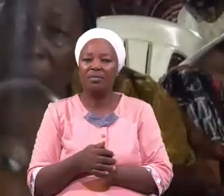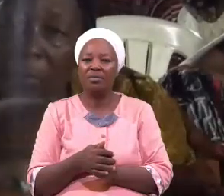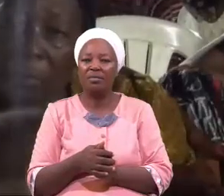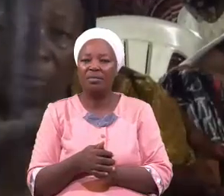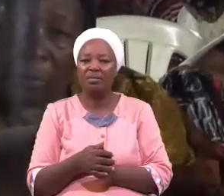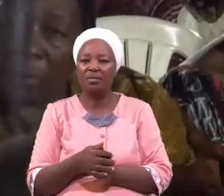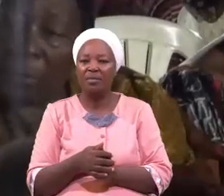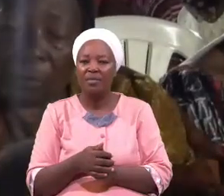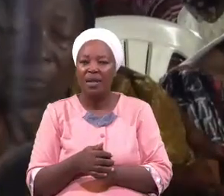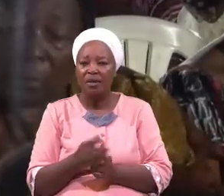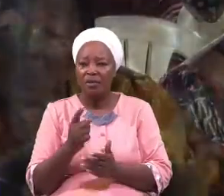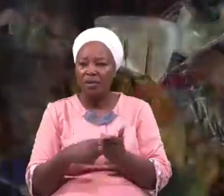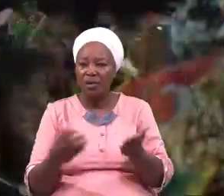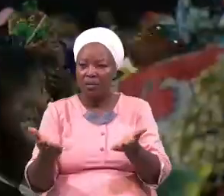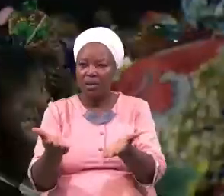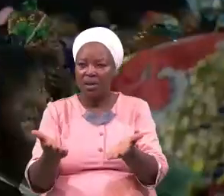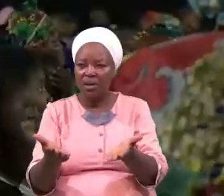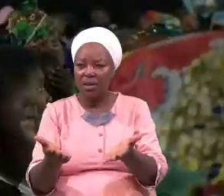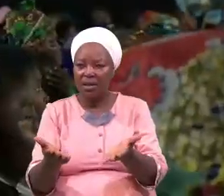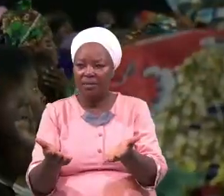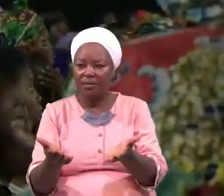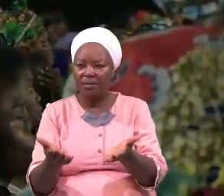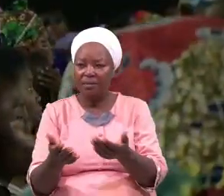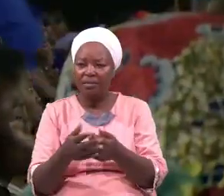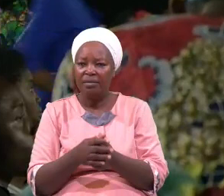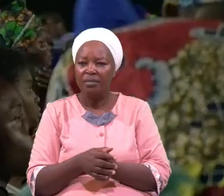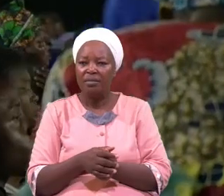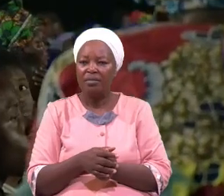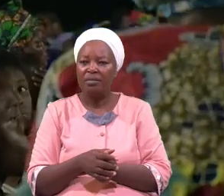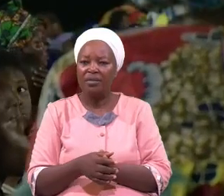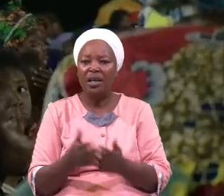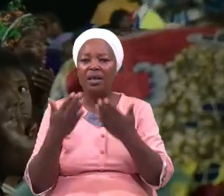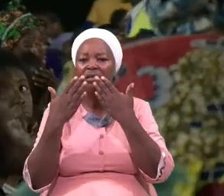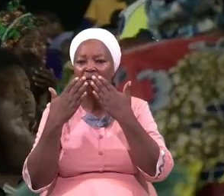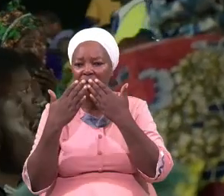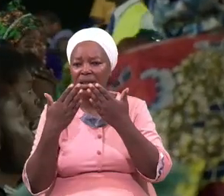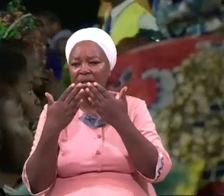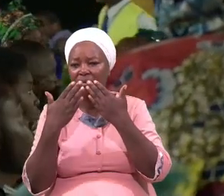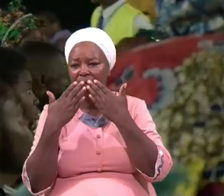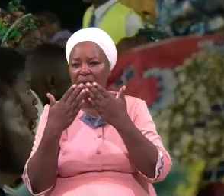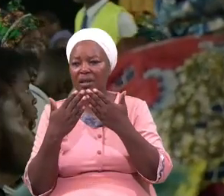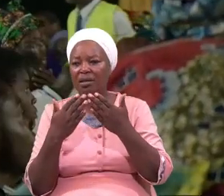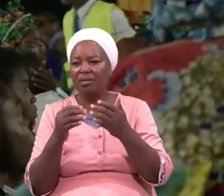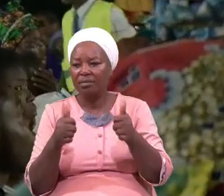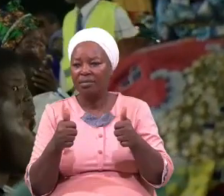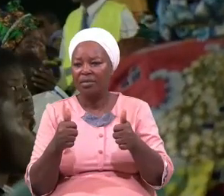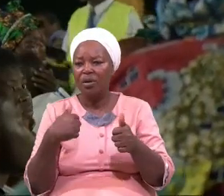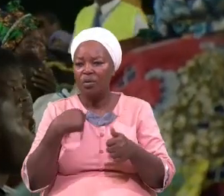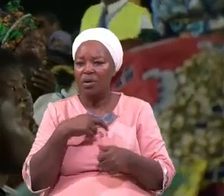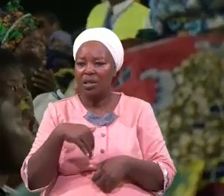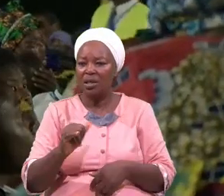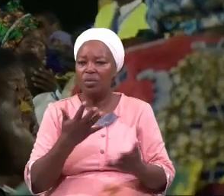What of in front here and in the middle and on my right. Thank you very much. We are still waiting for those in the